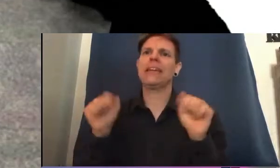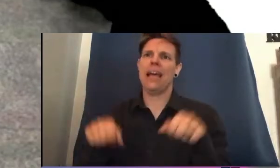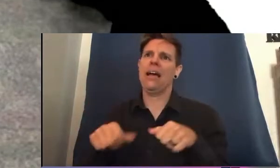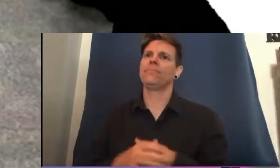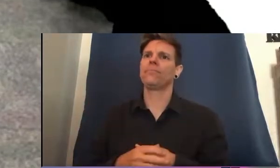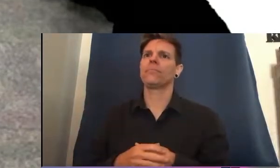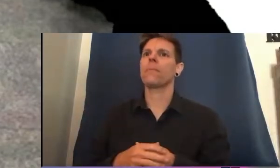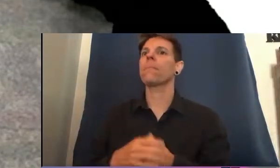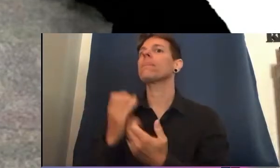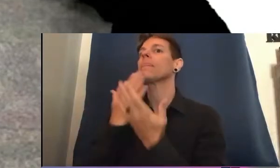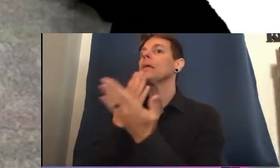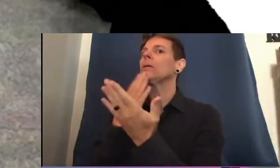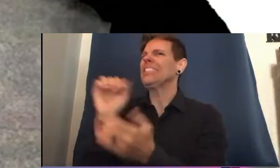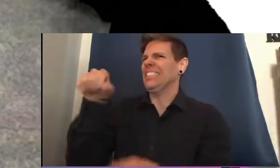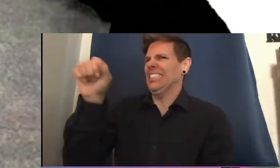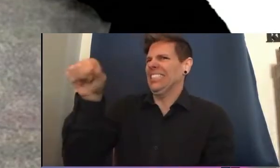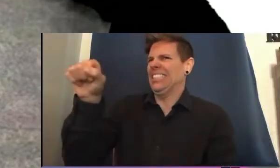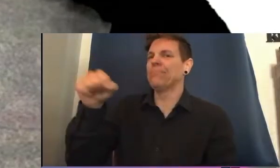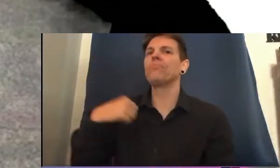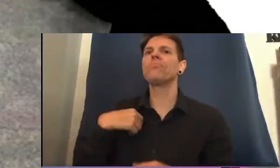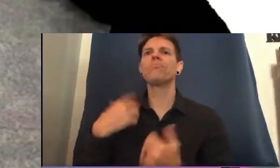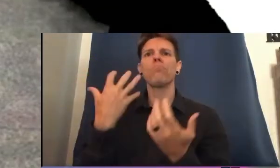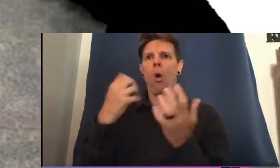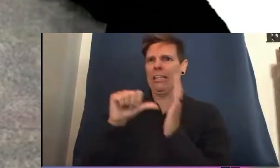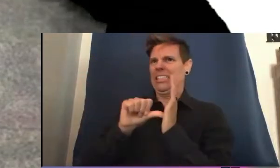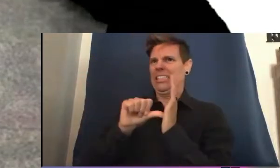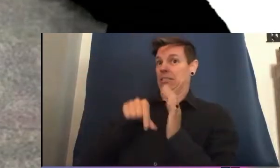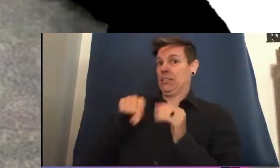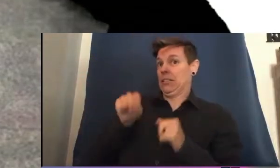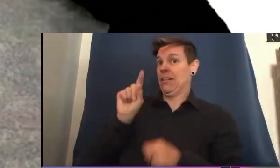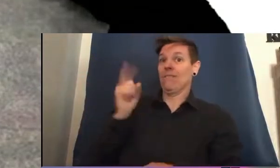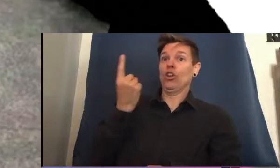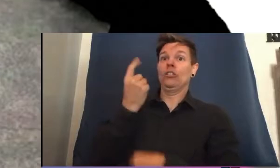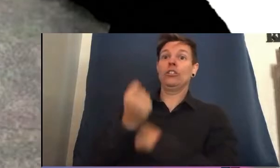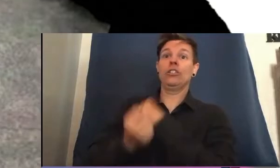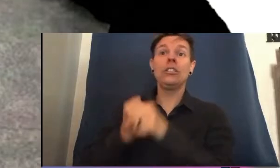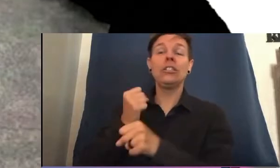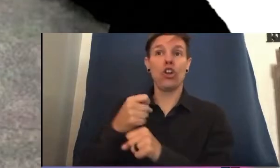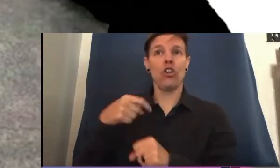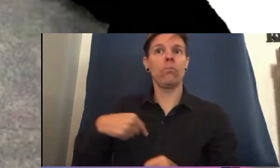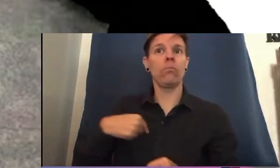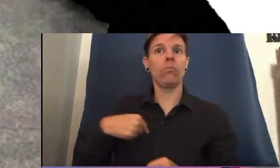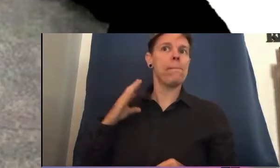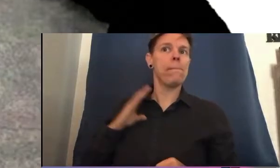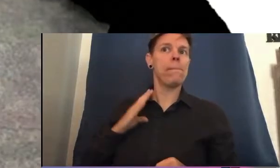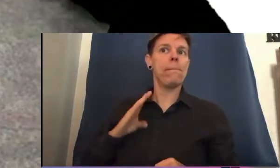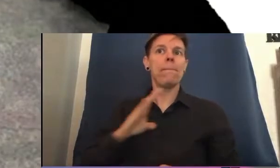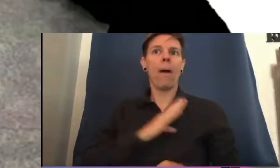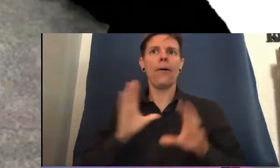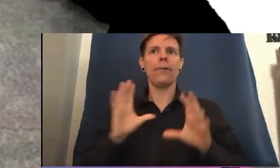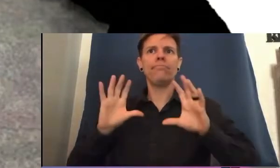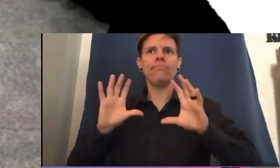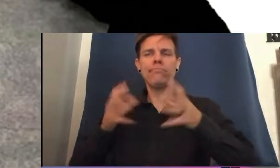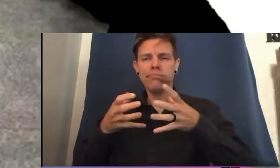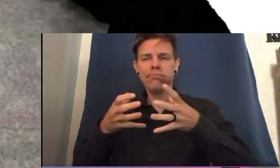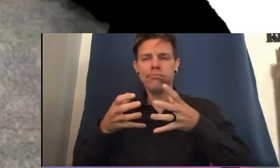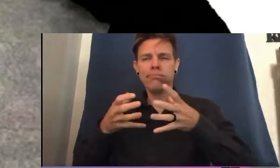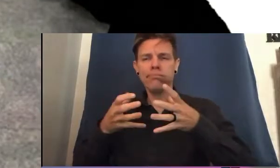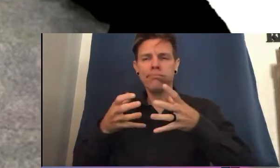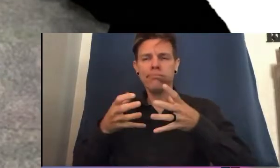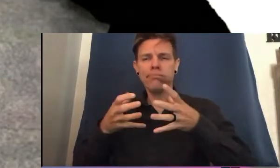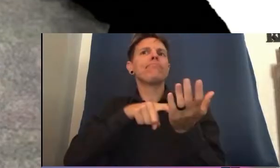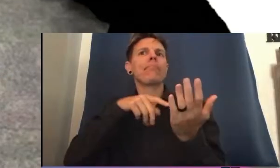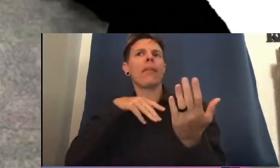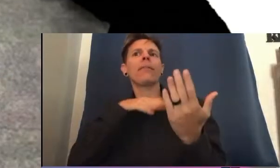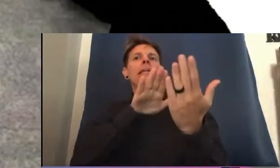because my first year in office and on this board is when we were addressing that high level of suicide